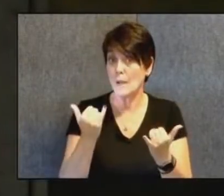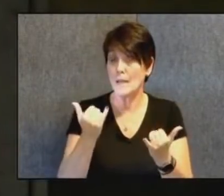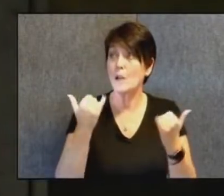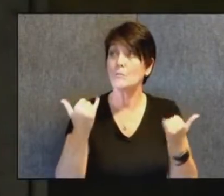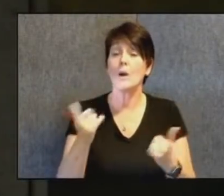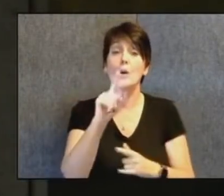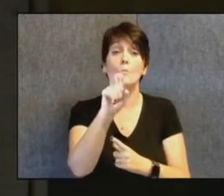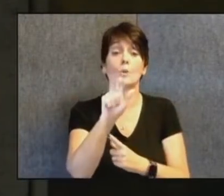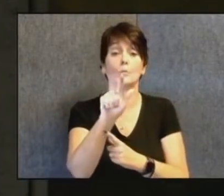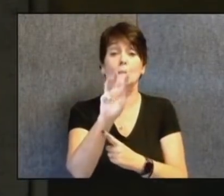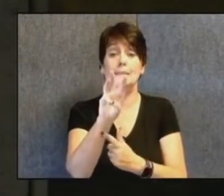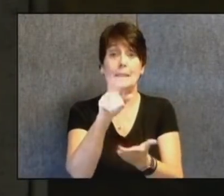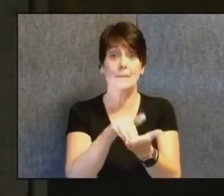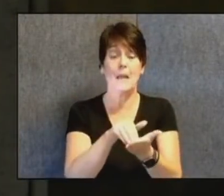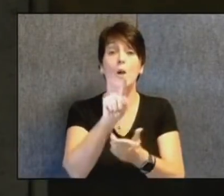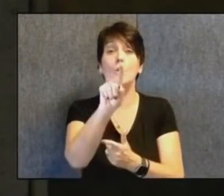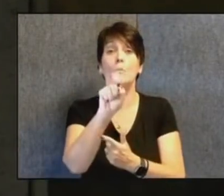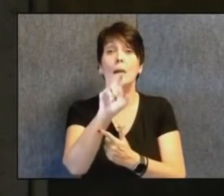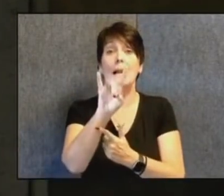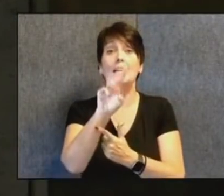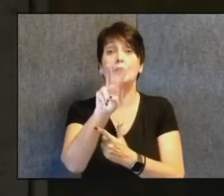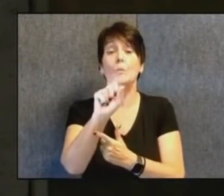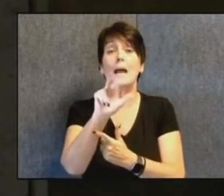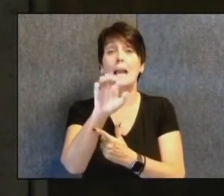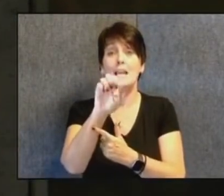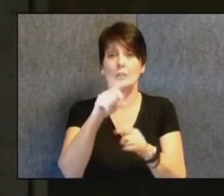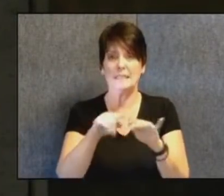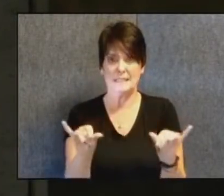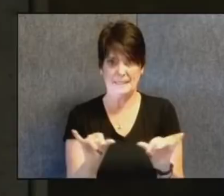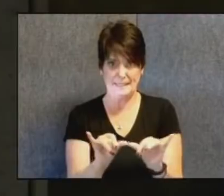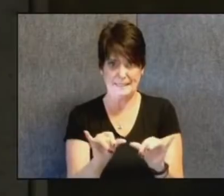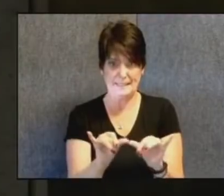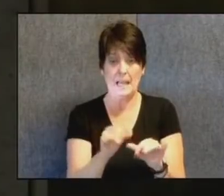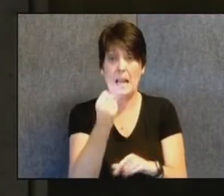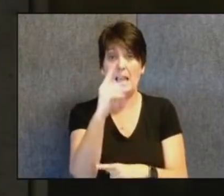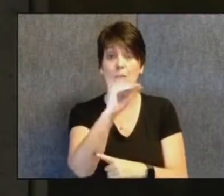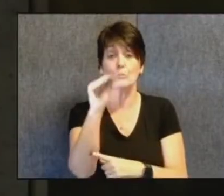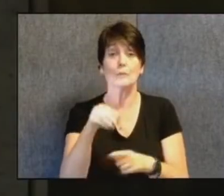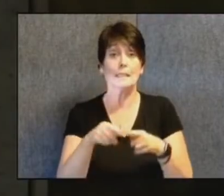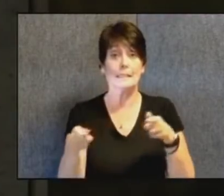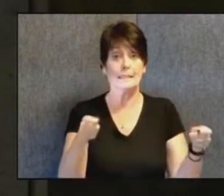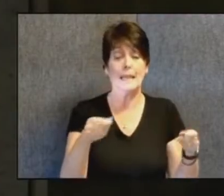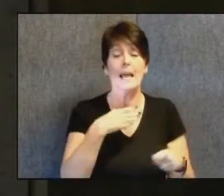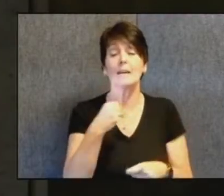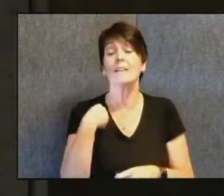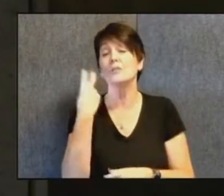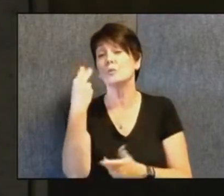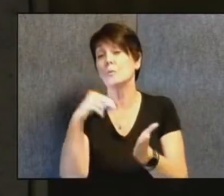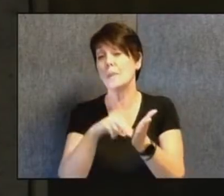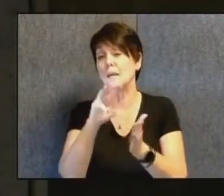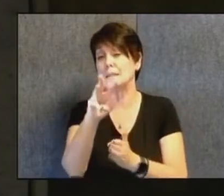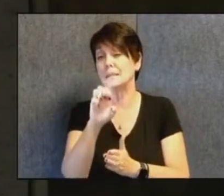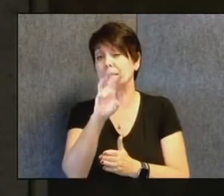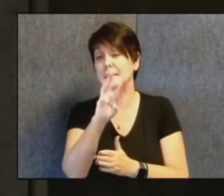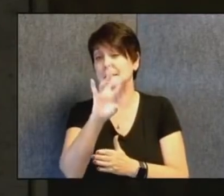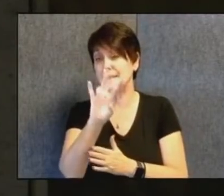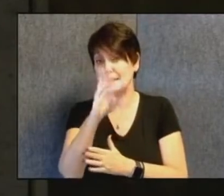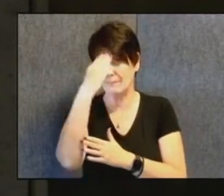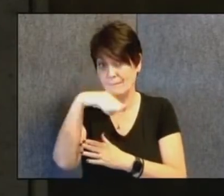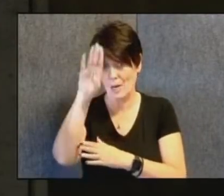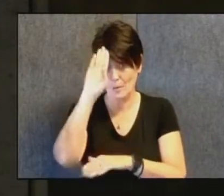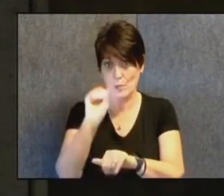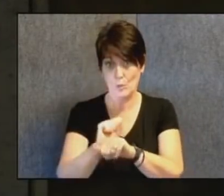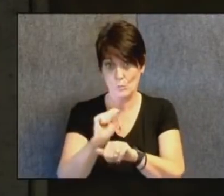currently 126,182 acres in size, 11% contained, and we have 2,667